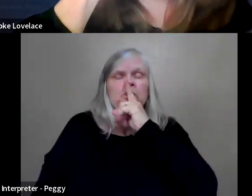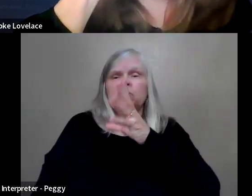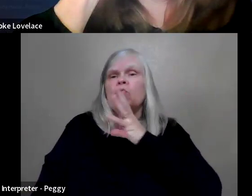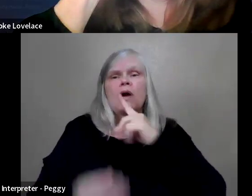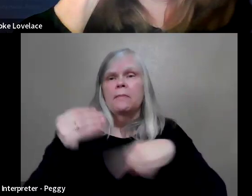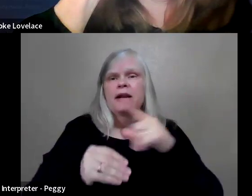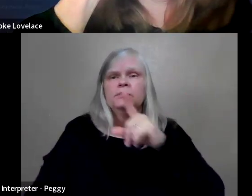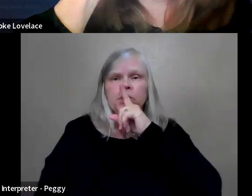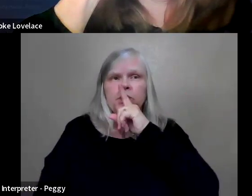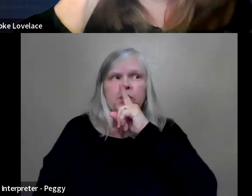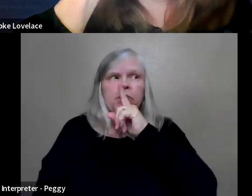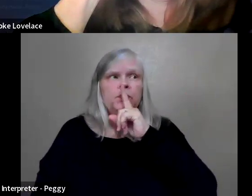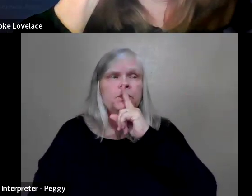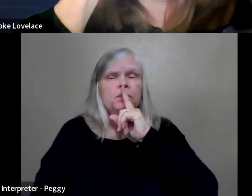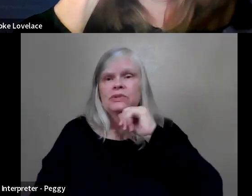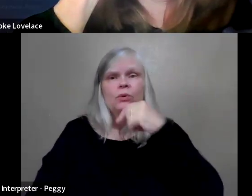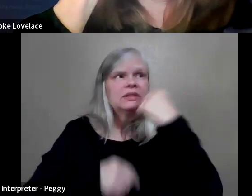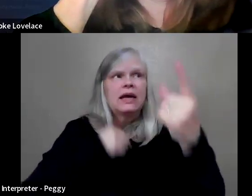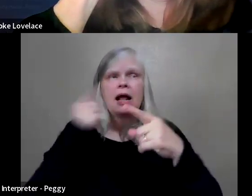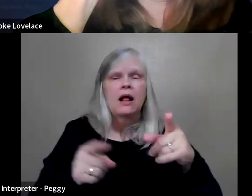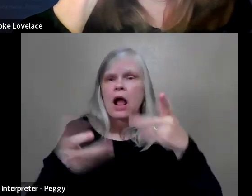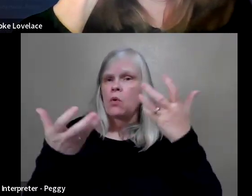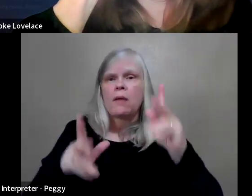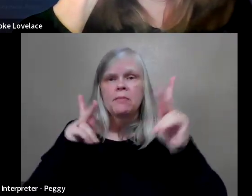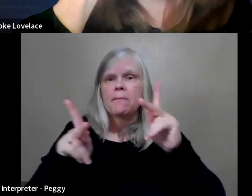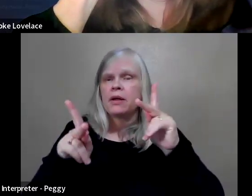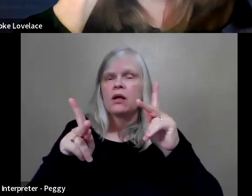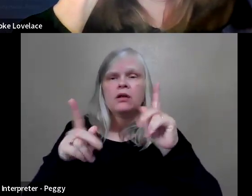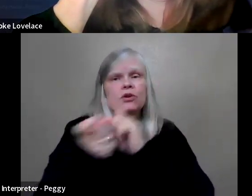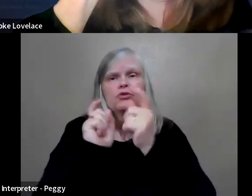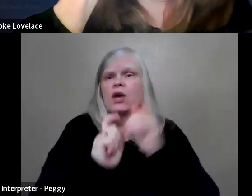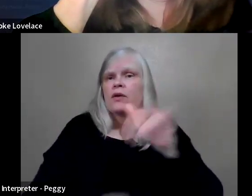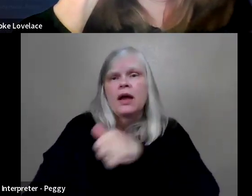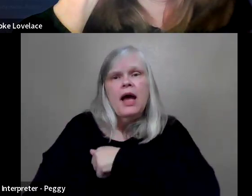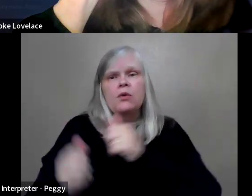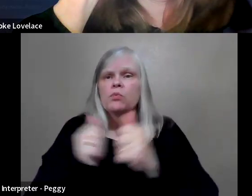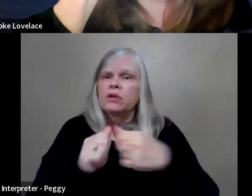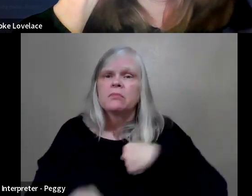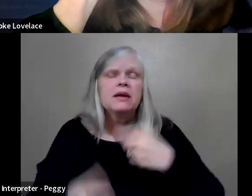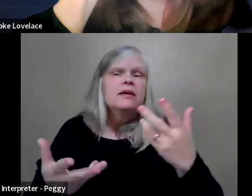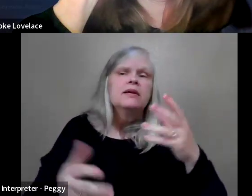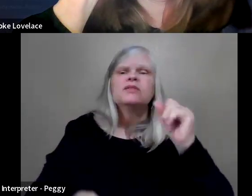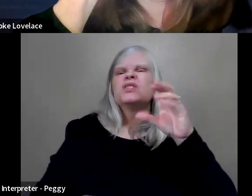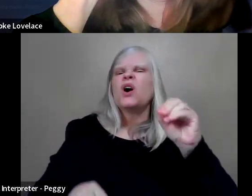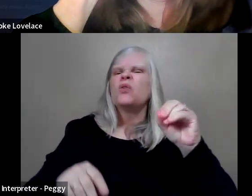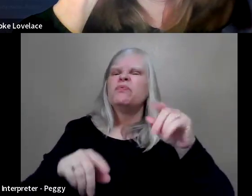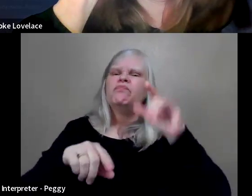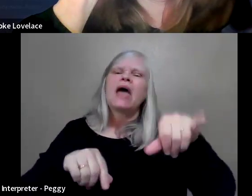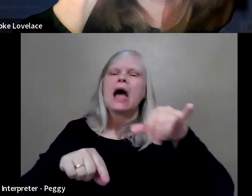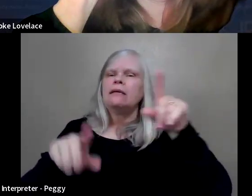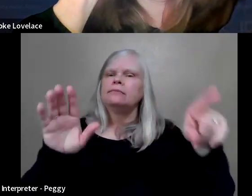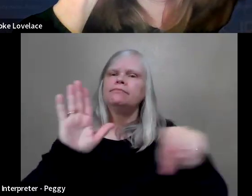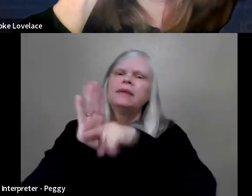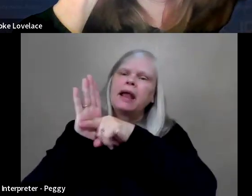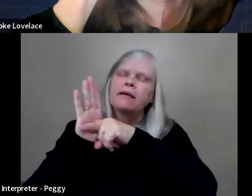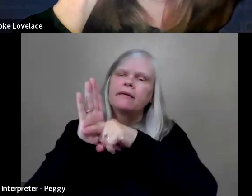hush. They're worried people will treat them differently. Again, all examples of this negative stigma